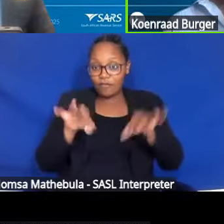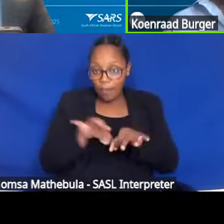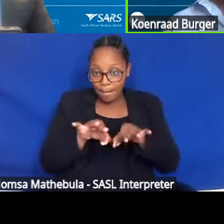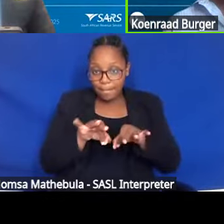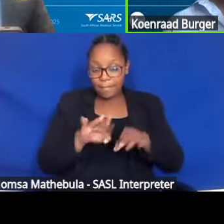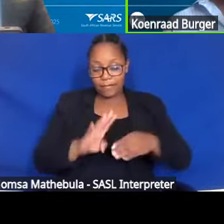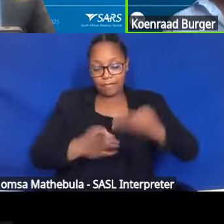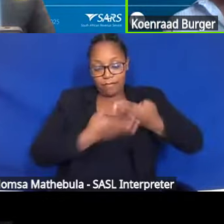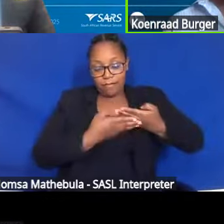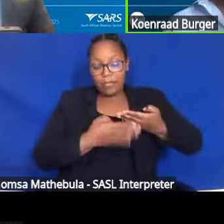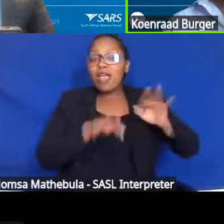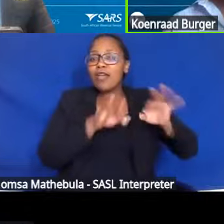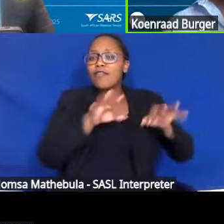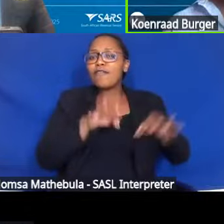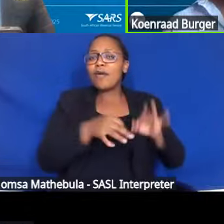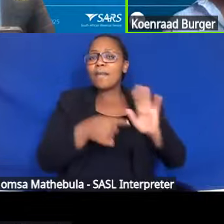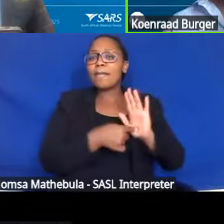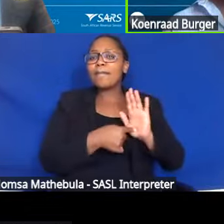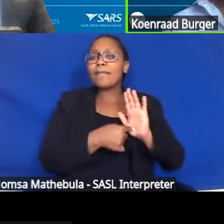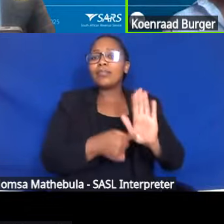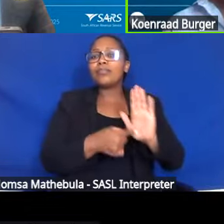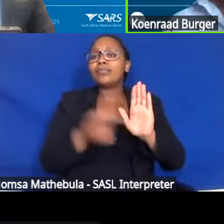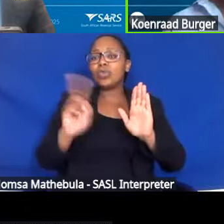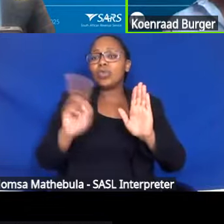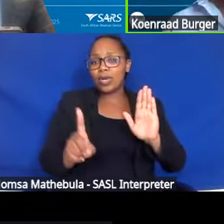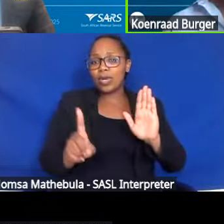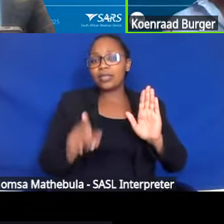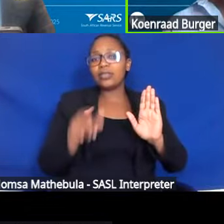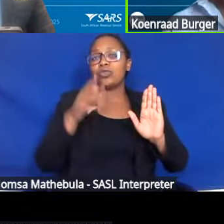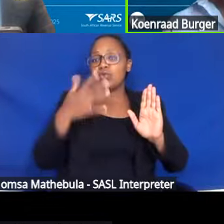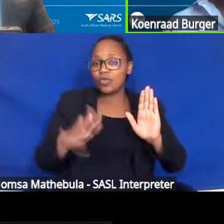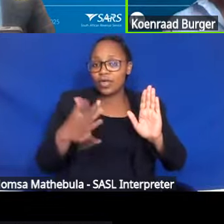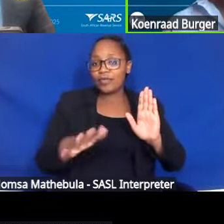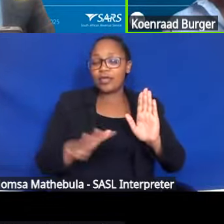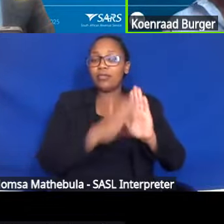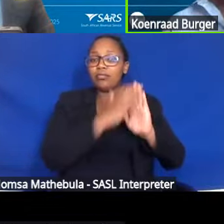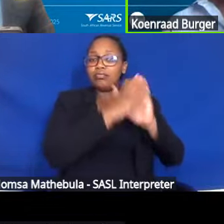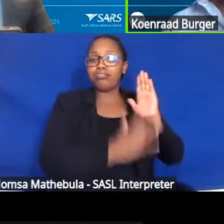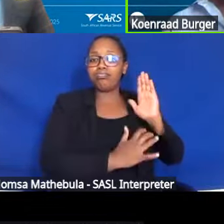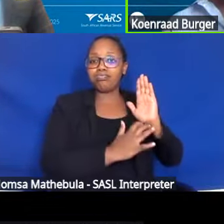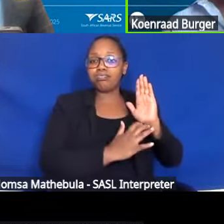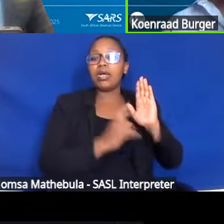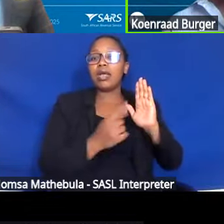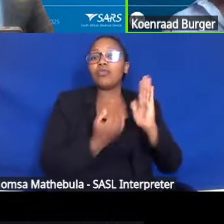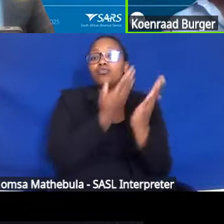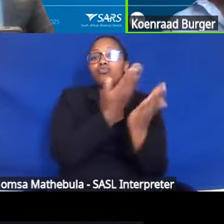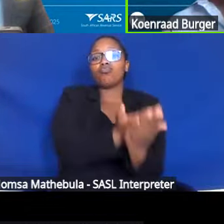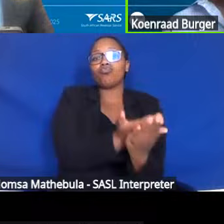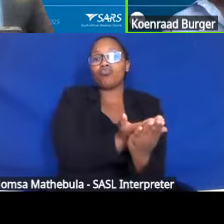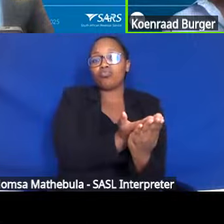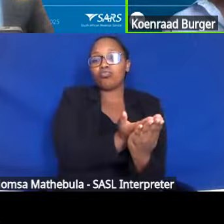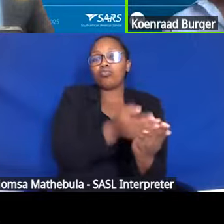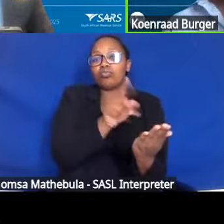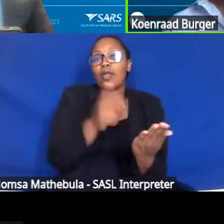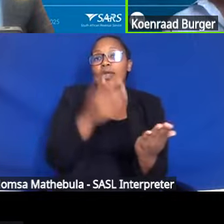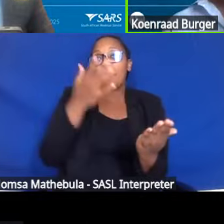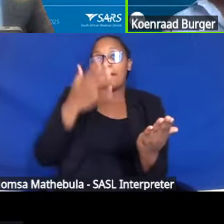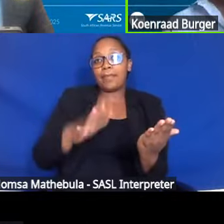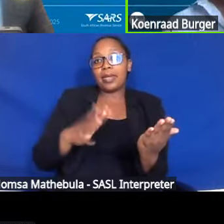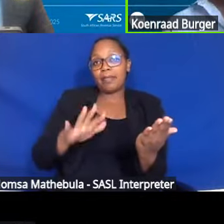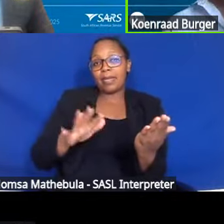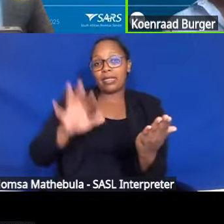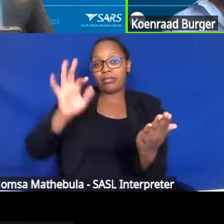you've correctly completed your return by indicating that you are a person